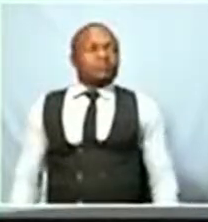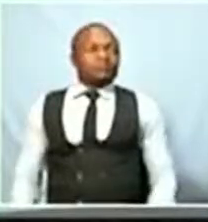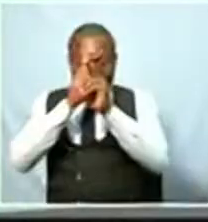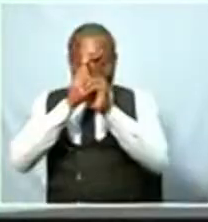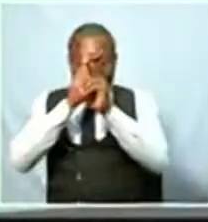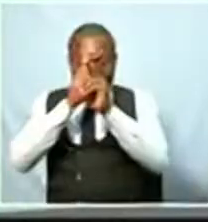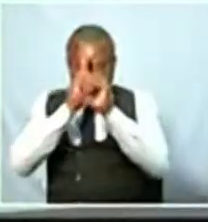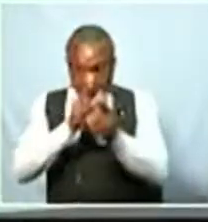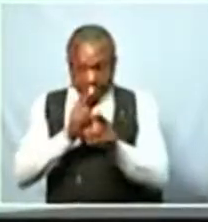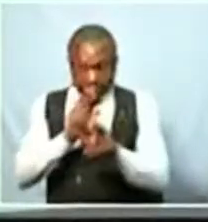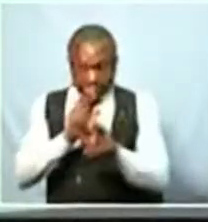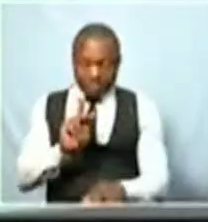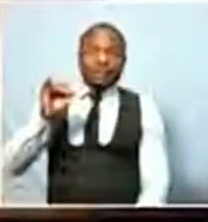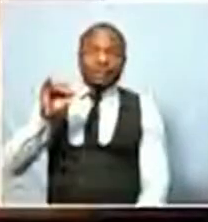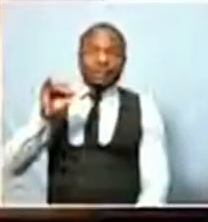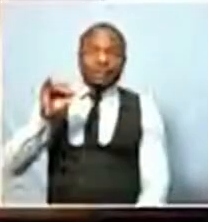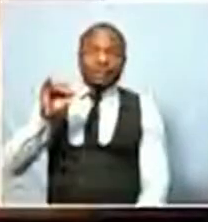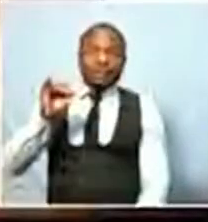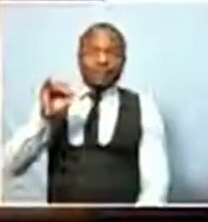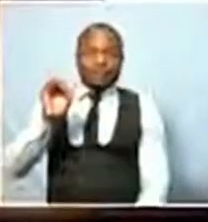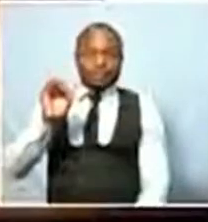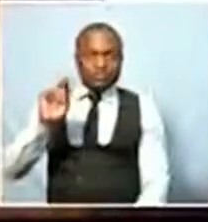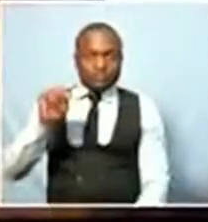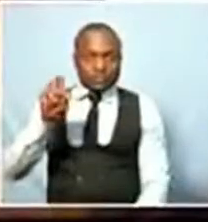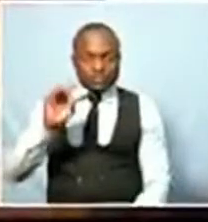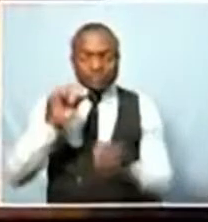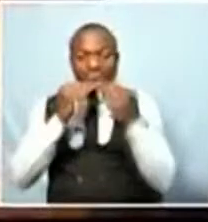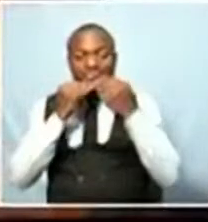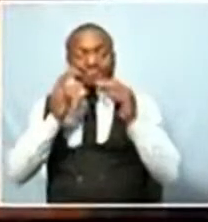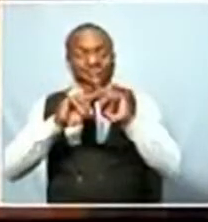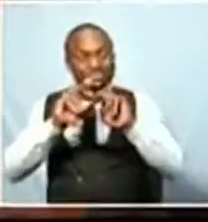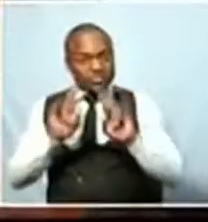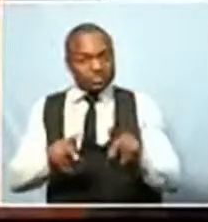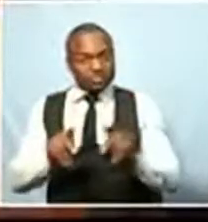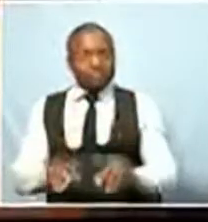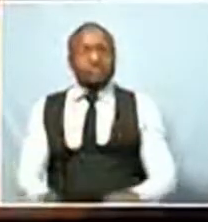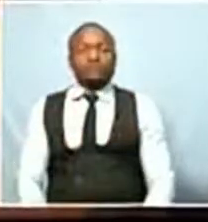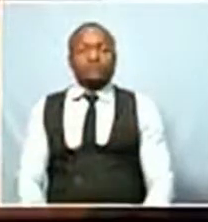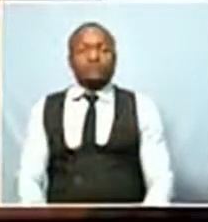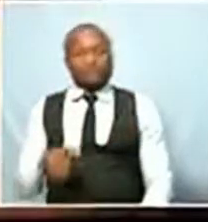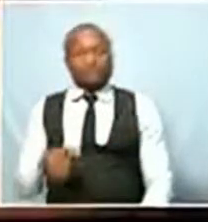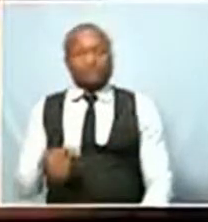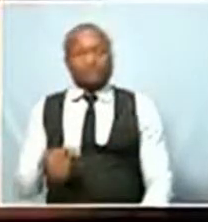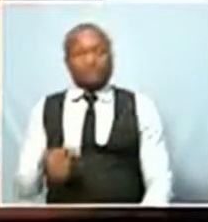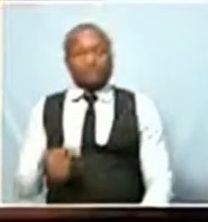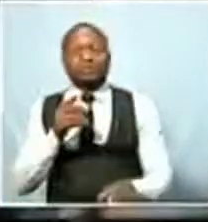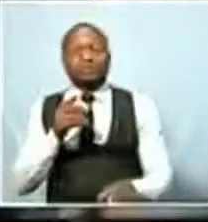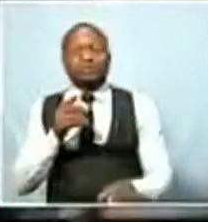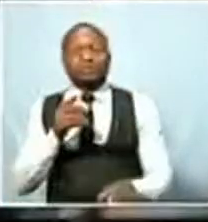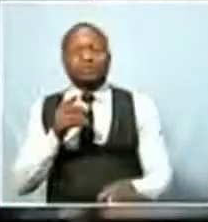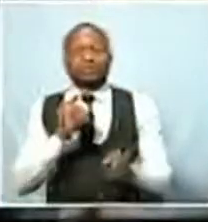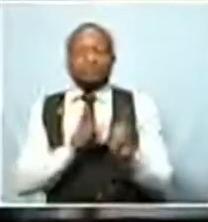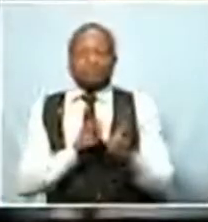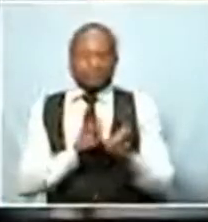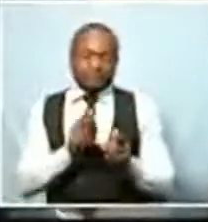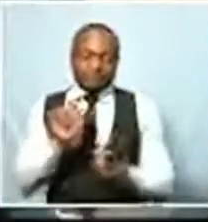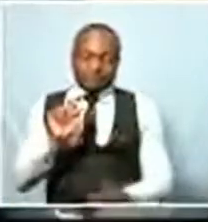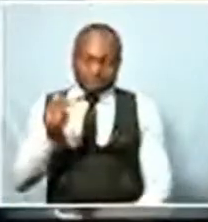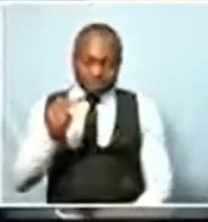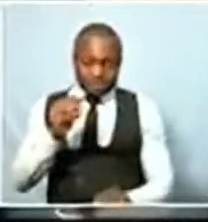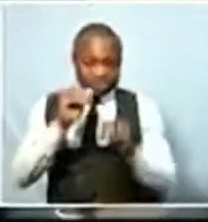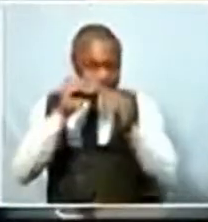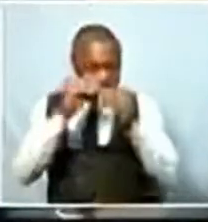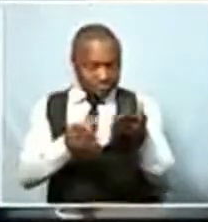Honorable Campion. Chair, thank you so much, Chair. I appreciate the responses from the Auditor General.